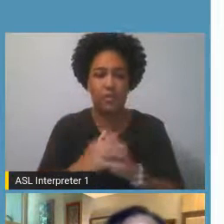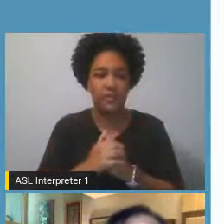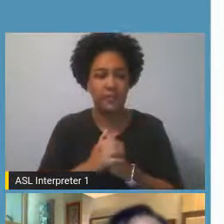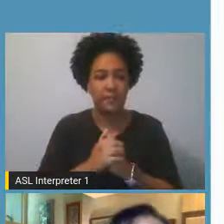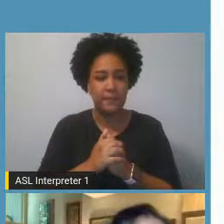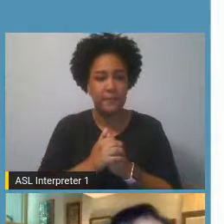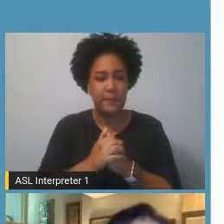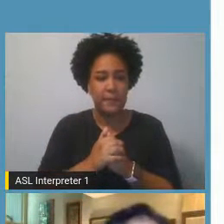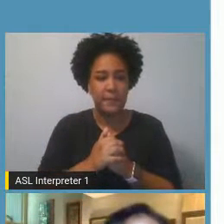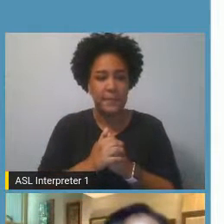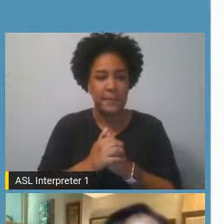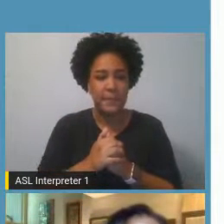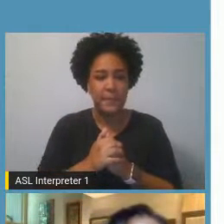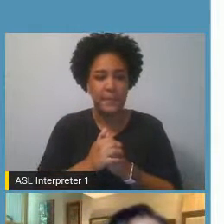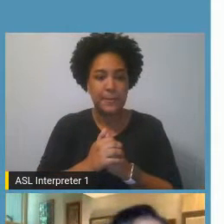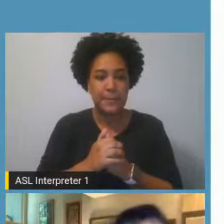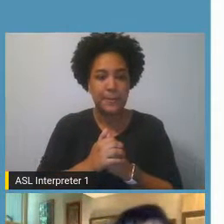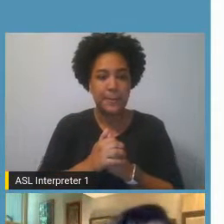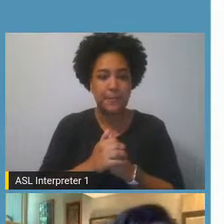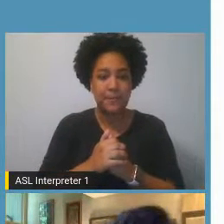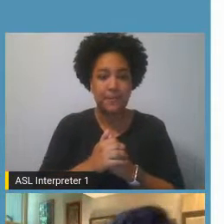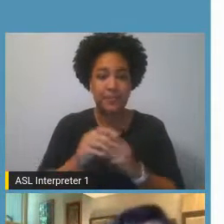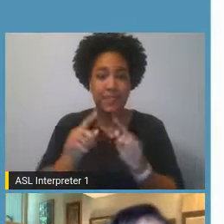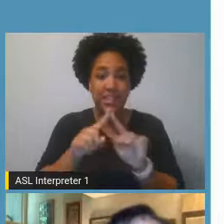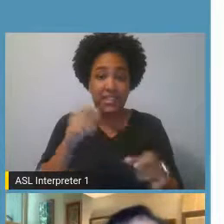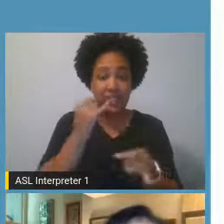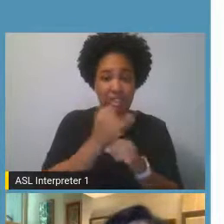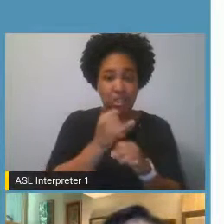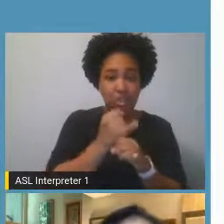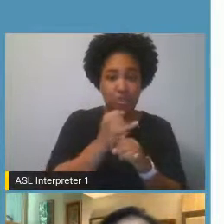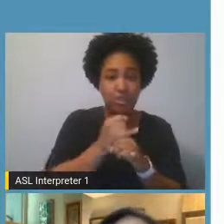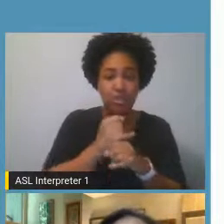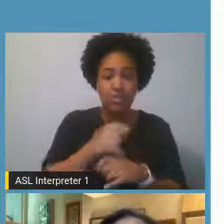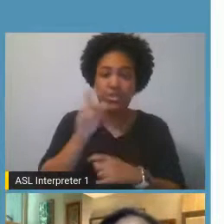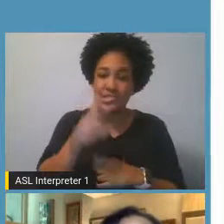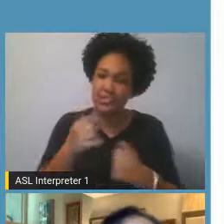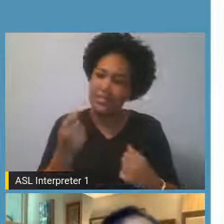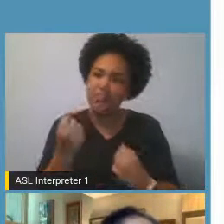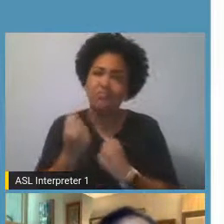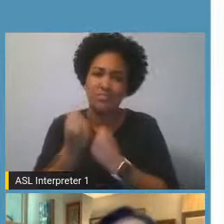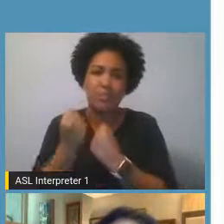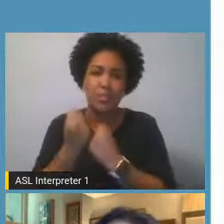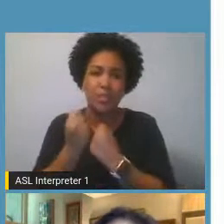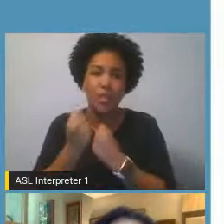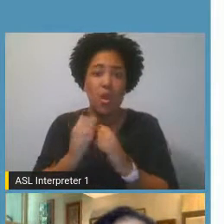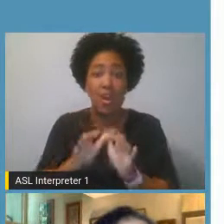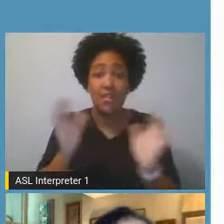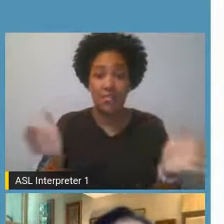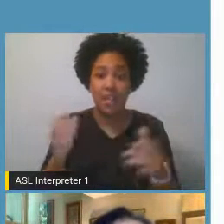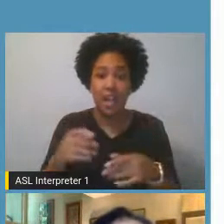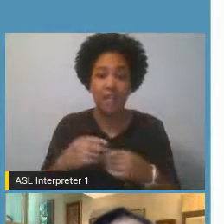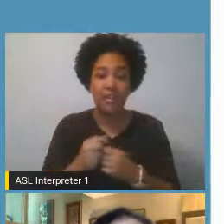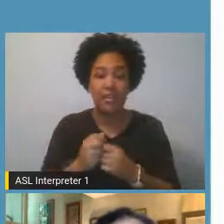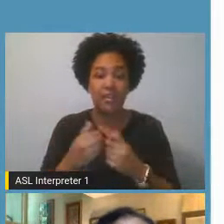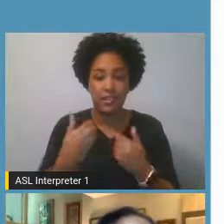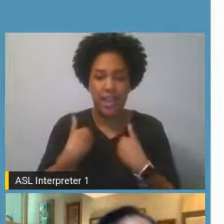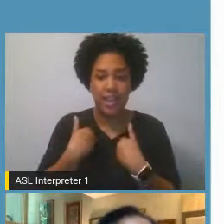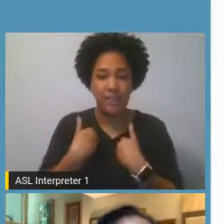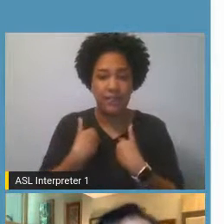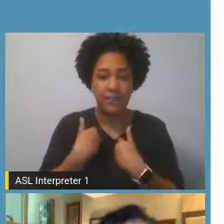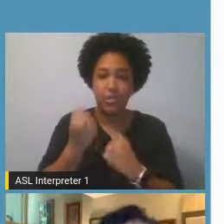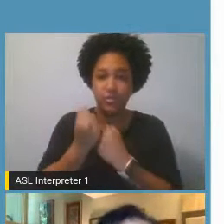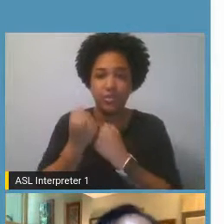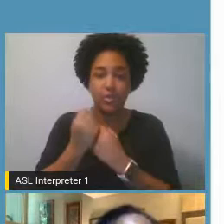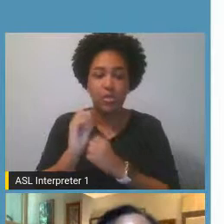between institutions to pay for that, to sponsor that, to hire interns, to